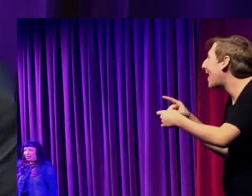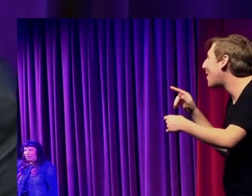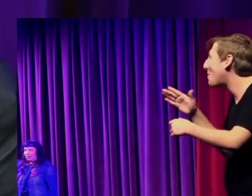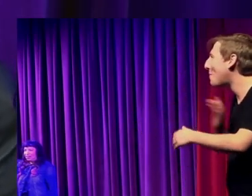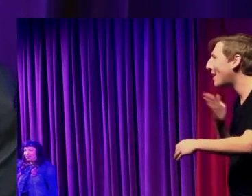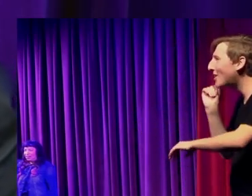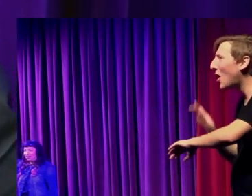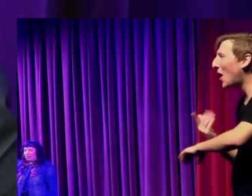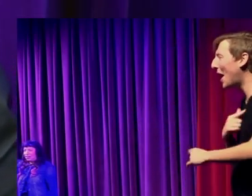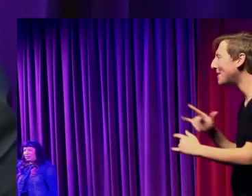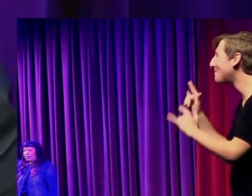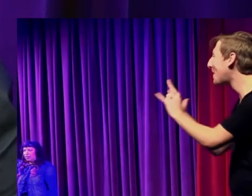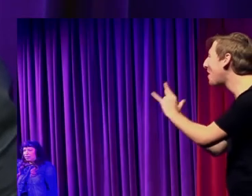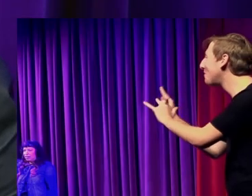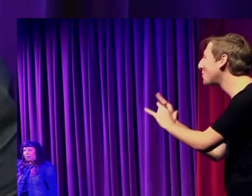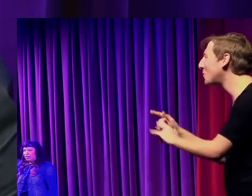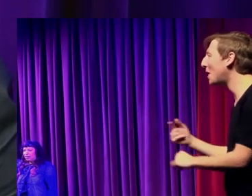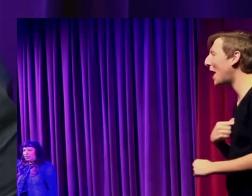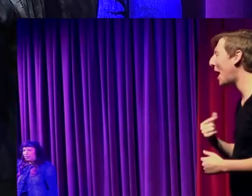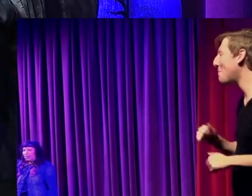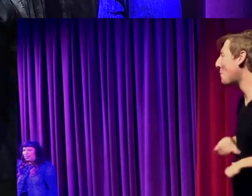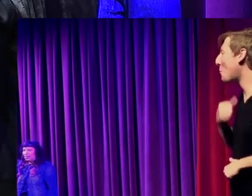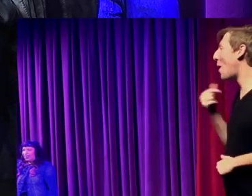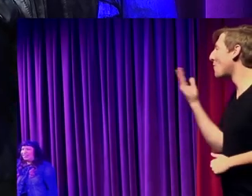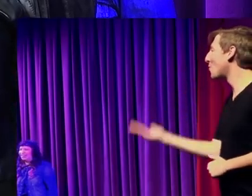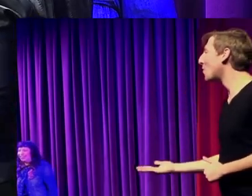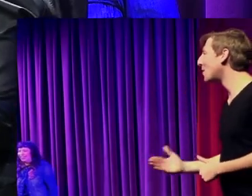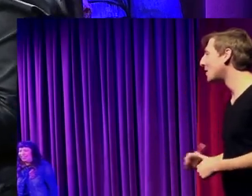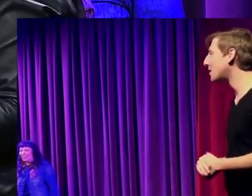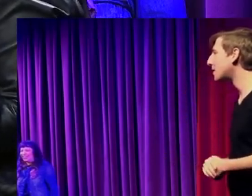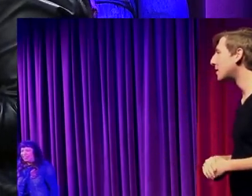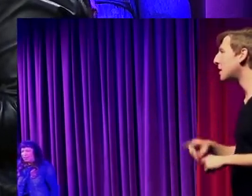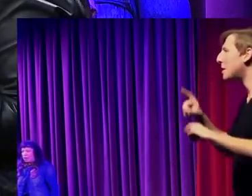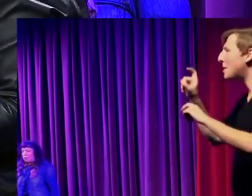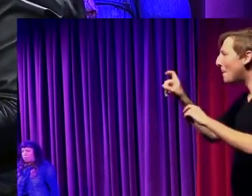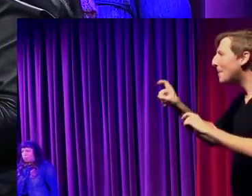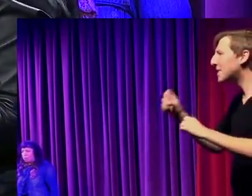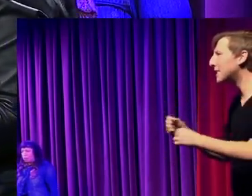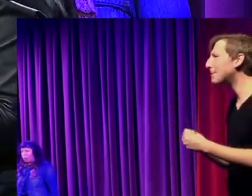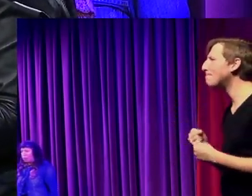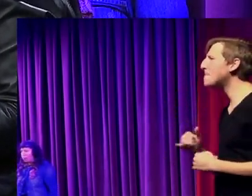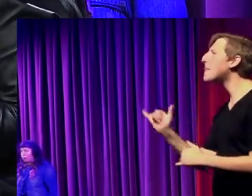I'm proud of her no matter who she is. Yeah, but louder probably. Okay.